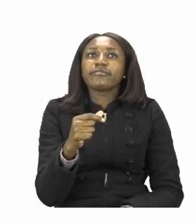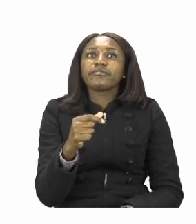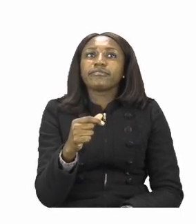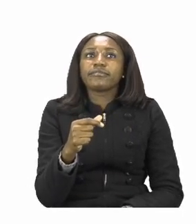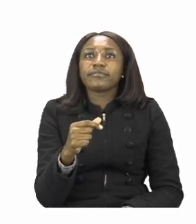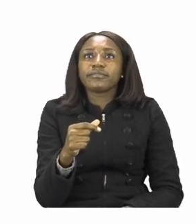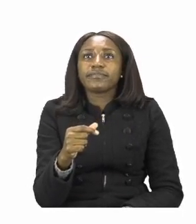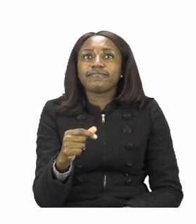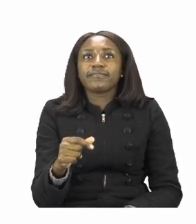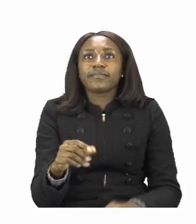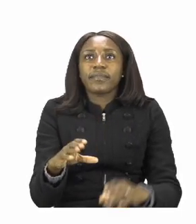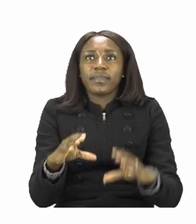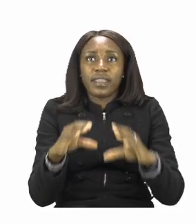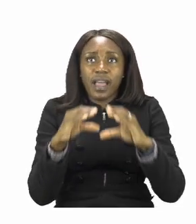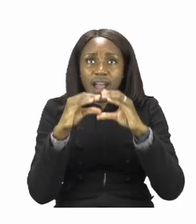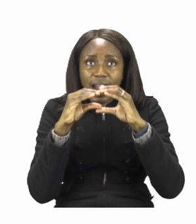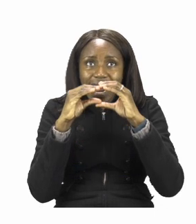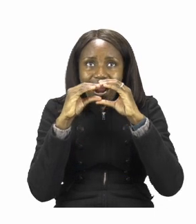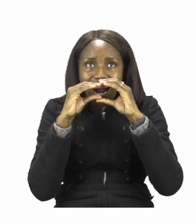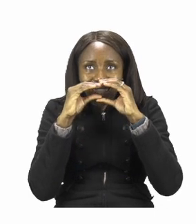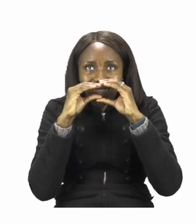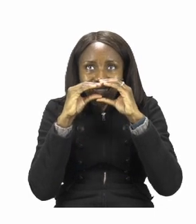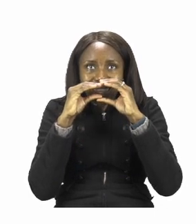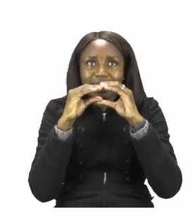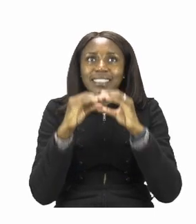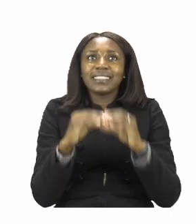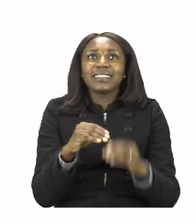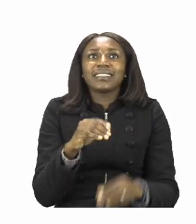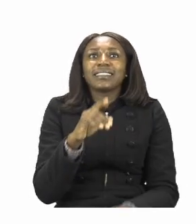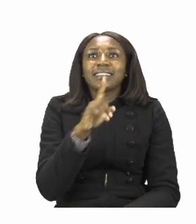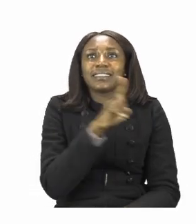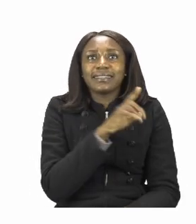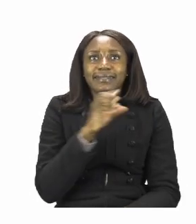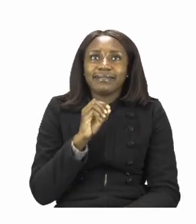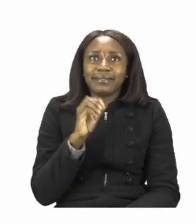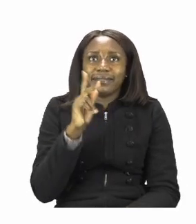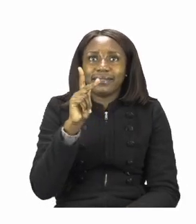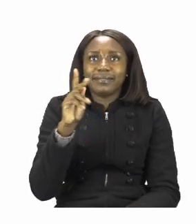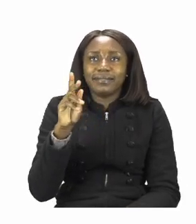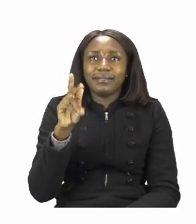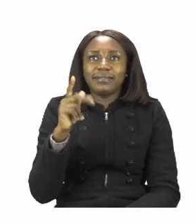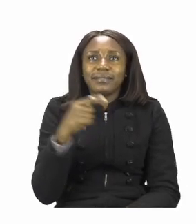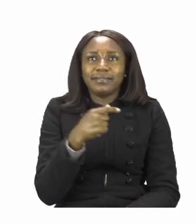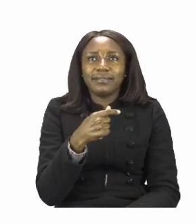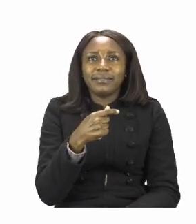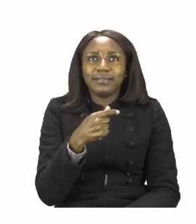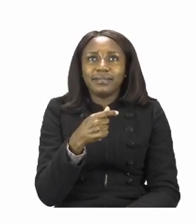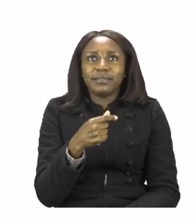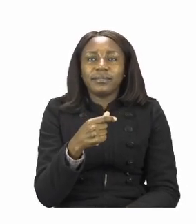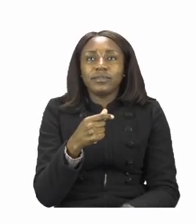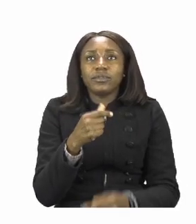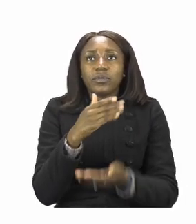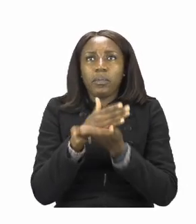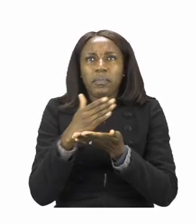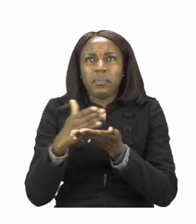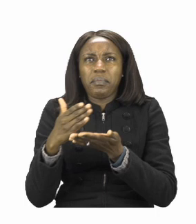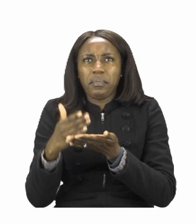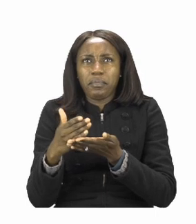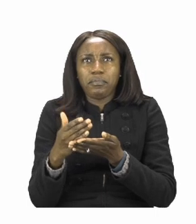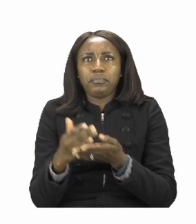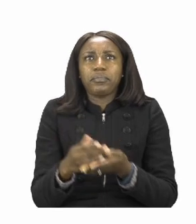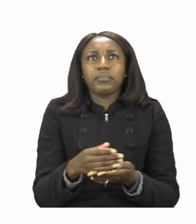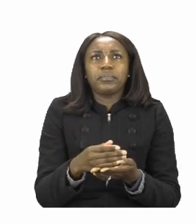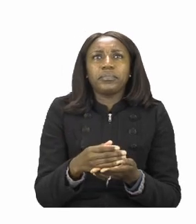kgs. The cheeseburger is 10 kgs. The